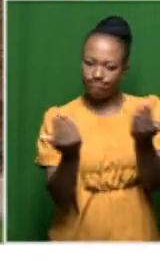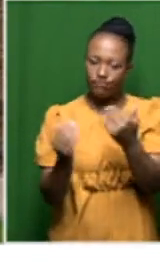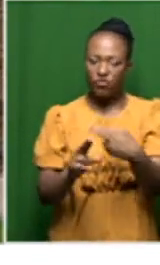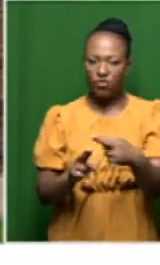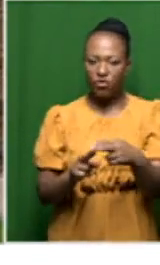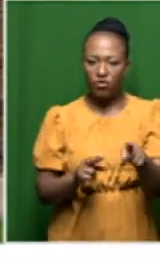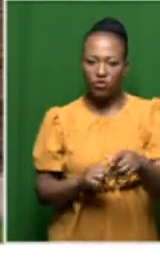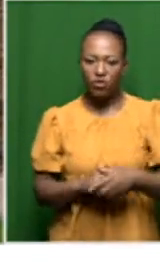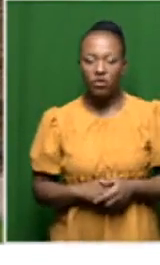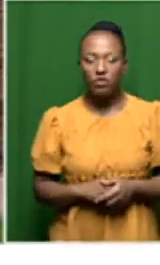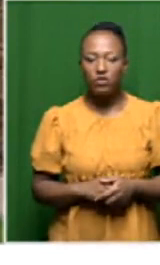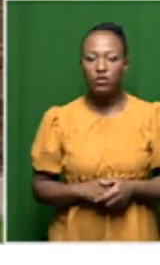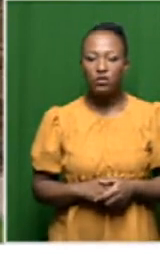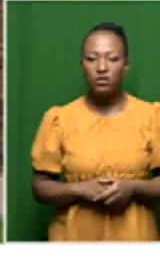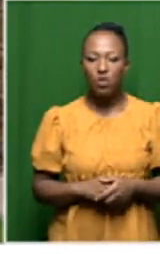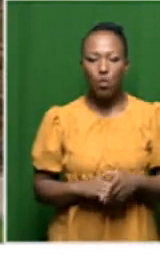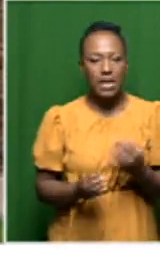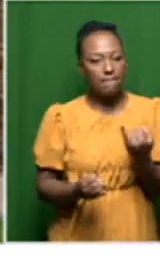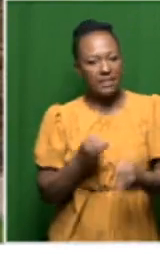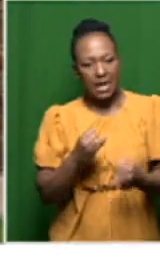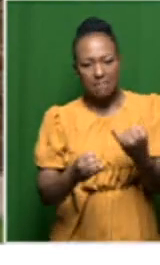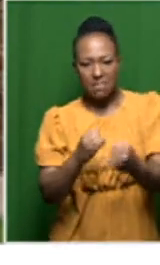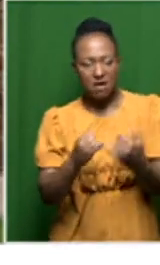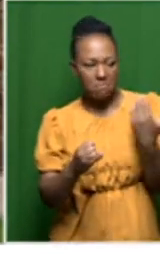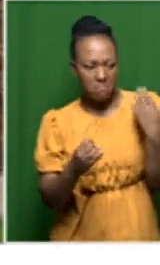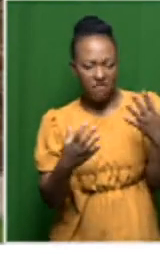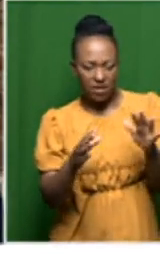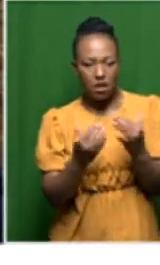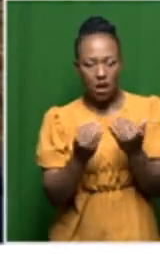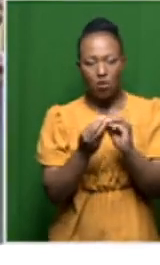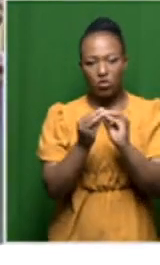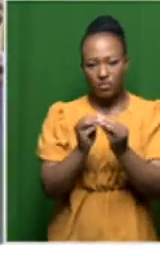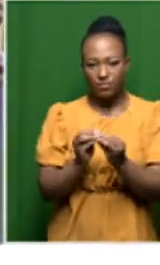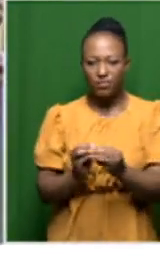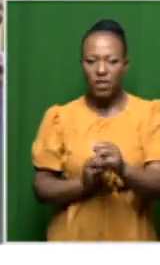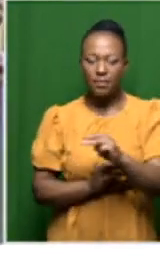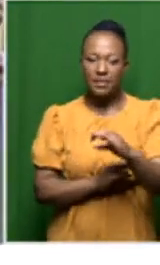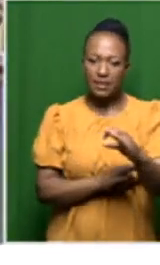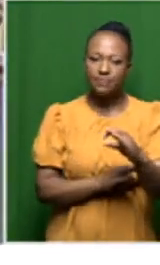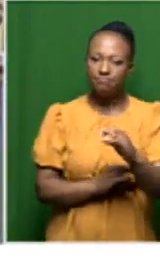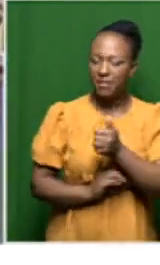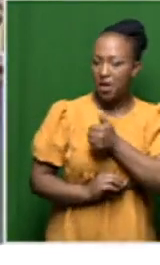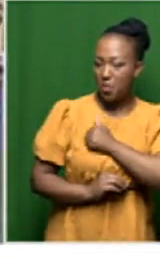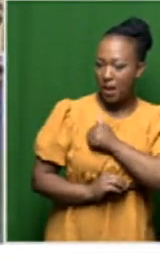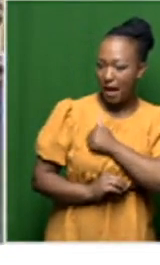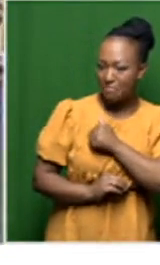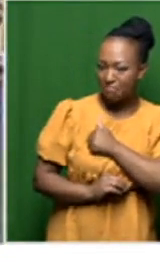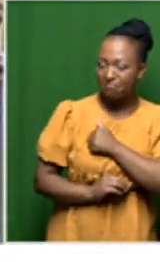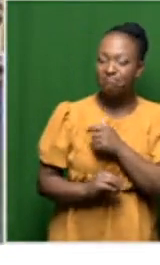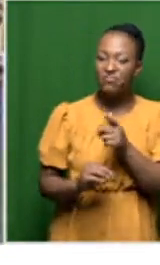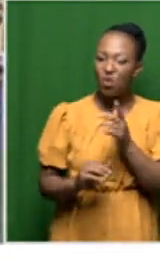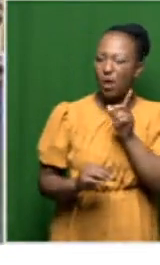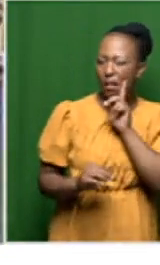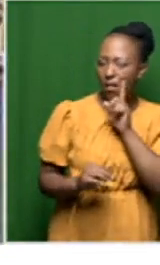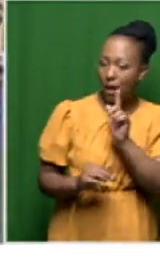of mistakes along the way that we're trying to correct. MEC, good luck. Thanks for talking to us. We're going to catch up with you